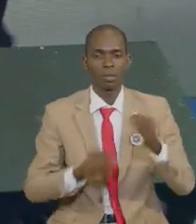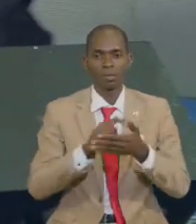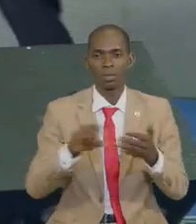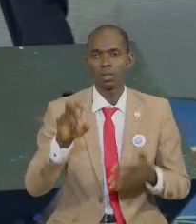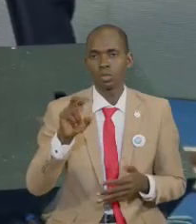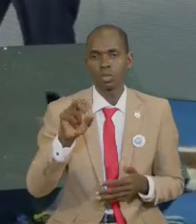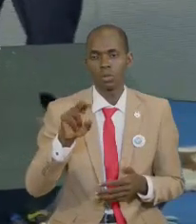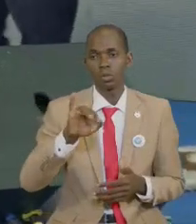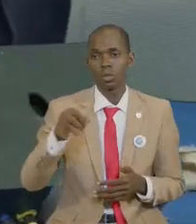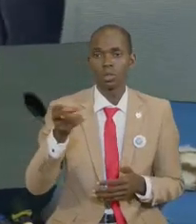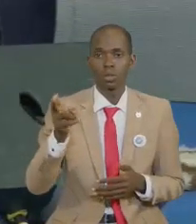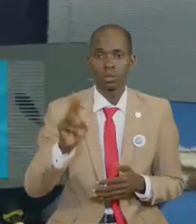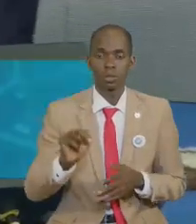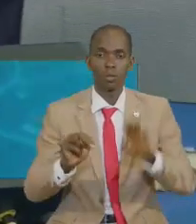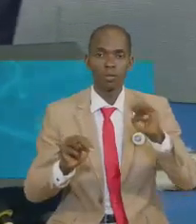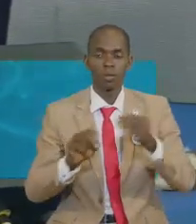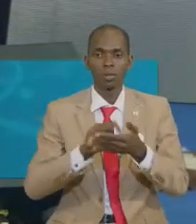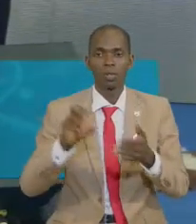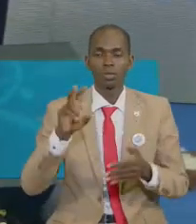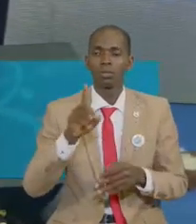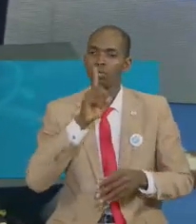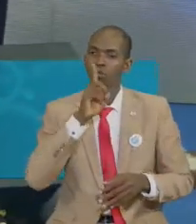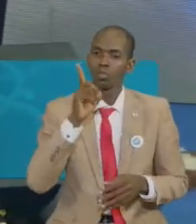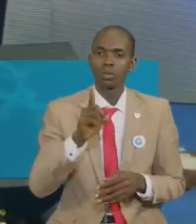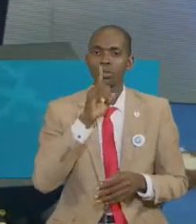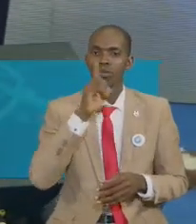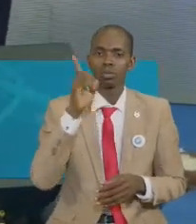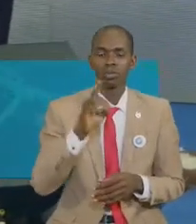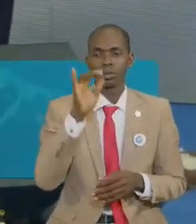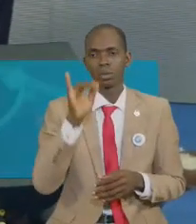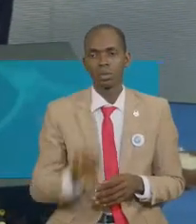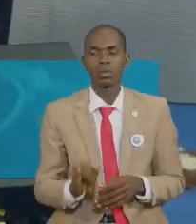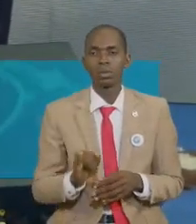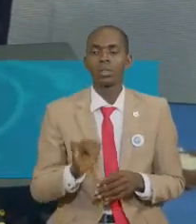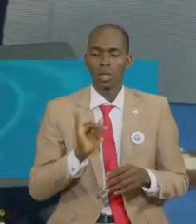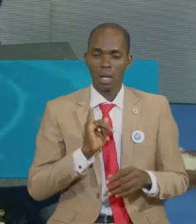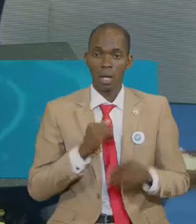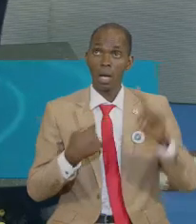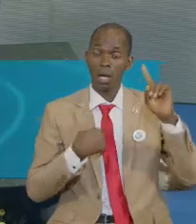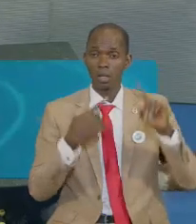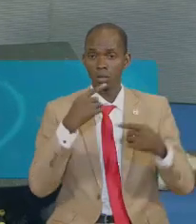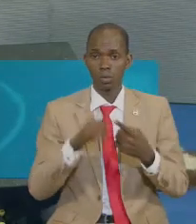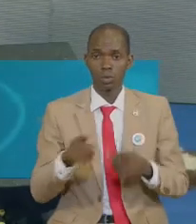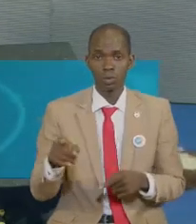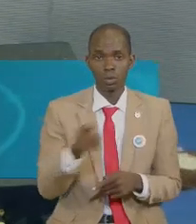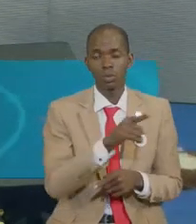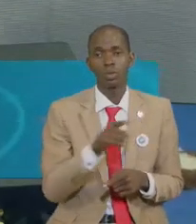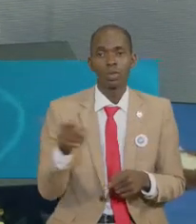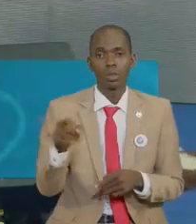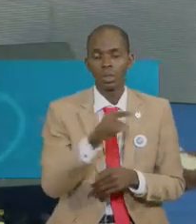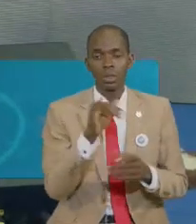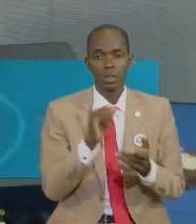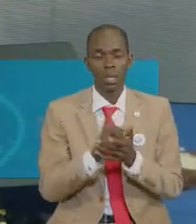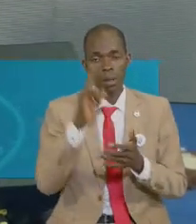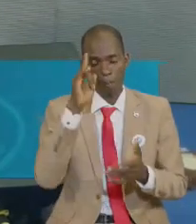It says, verily, verily, truly, truly, assuredly, I say unto you, he that